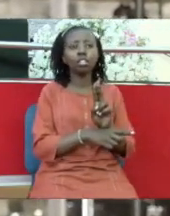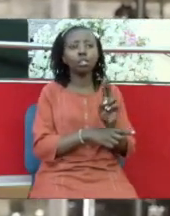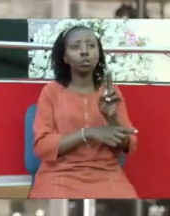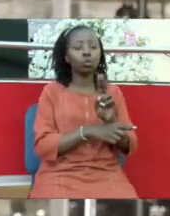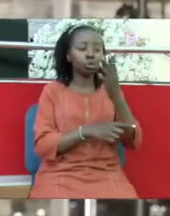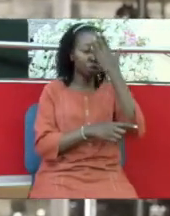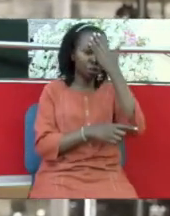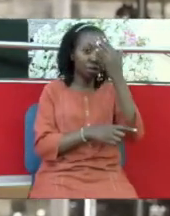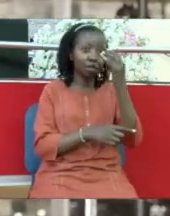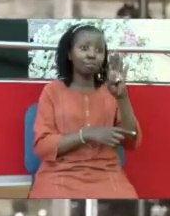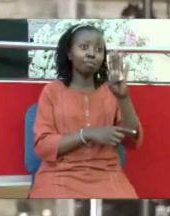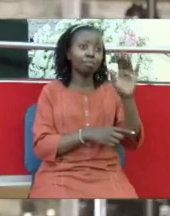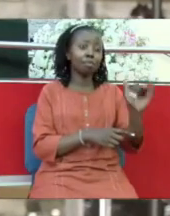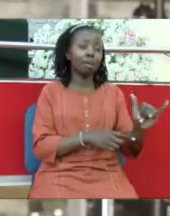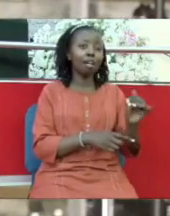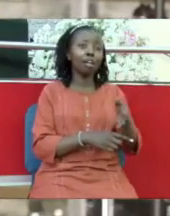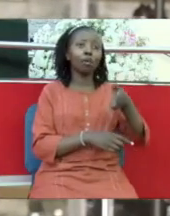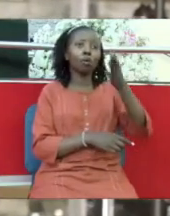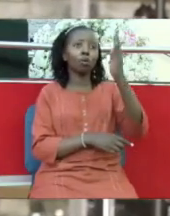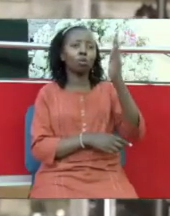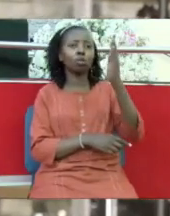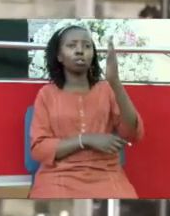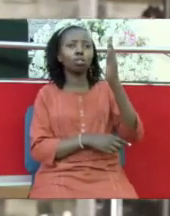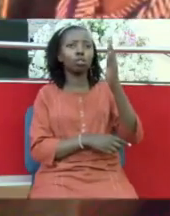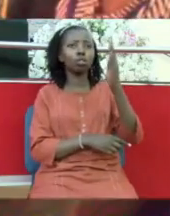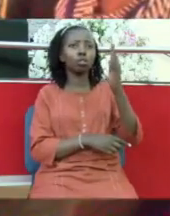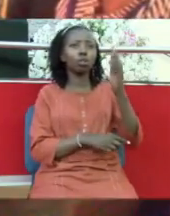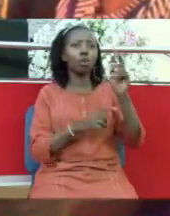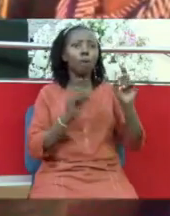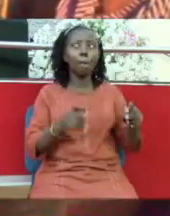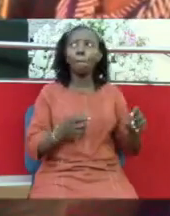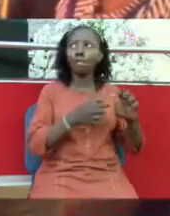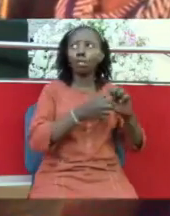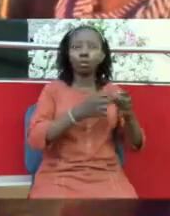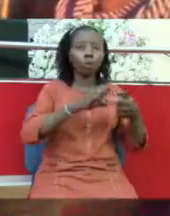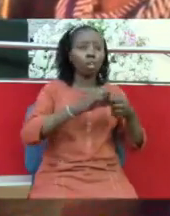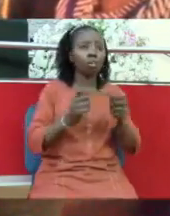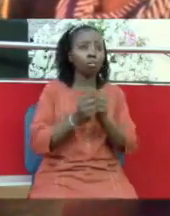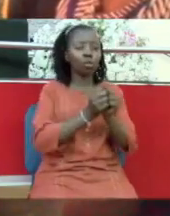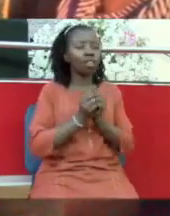us. Your connection with God has to be tight.